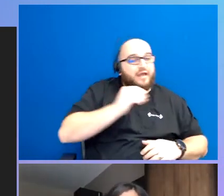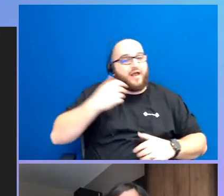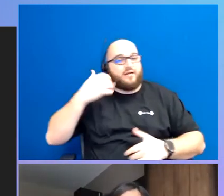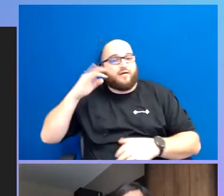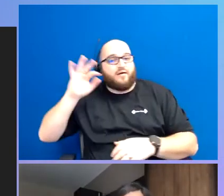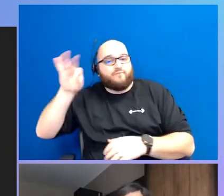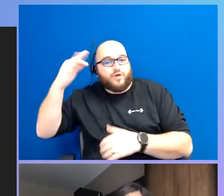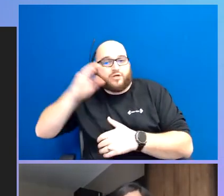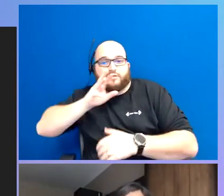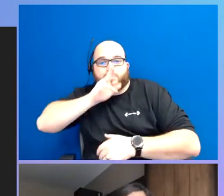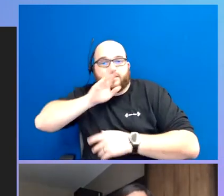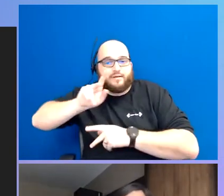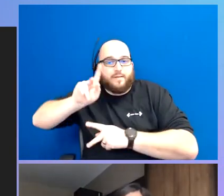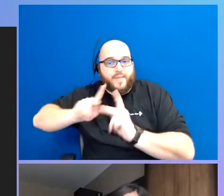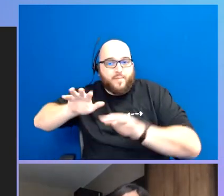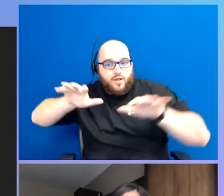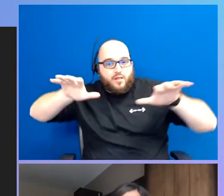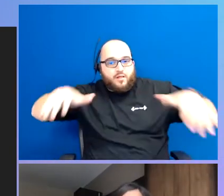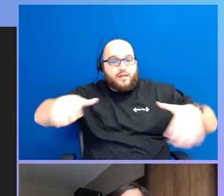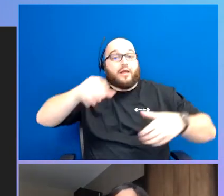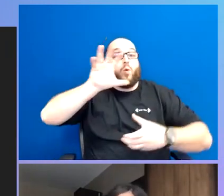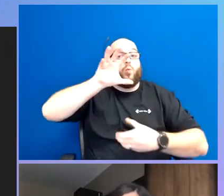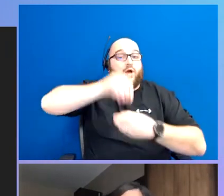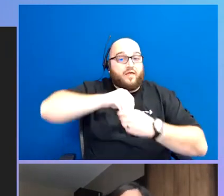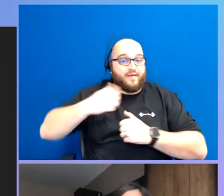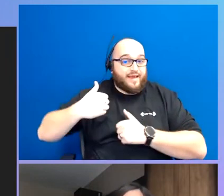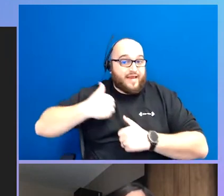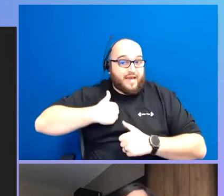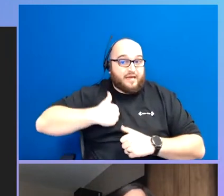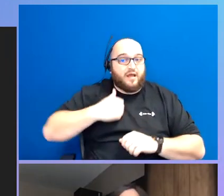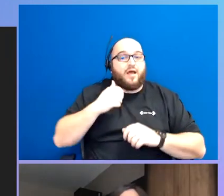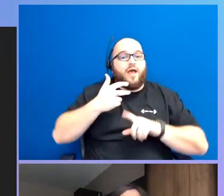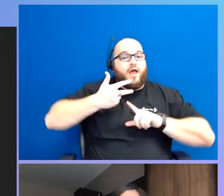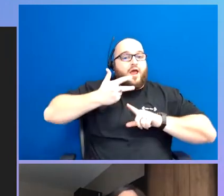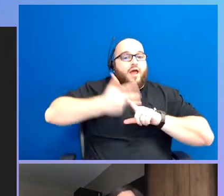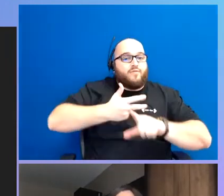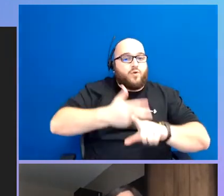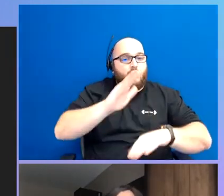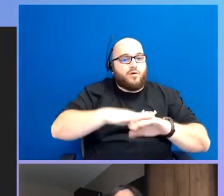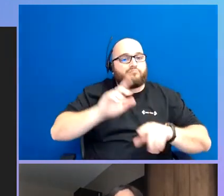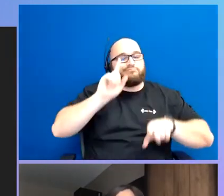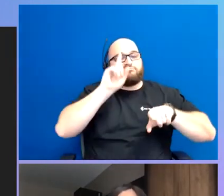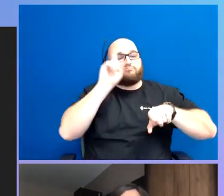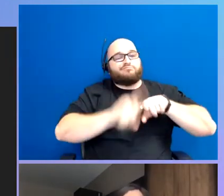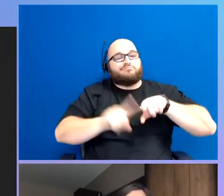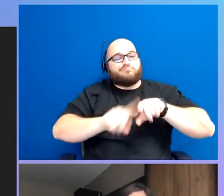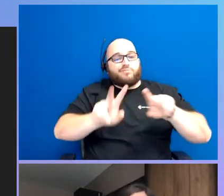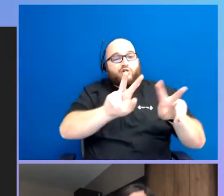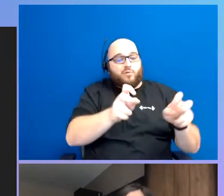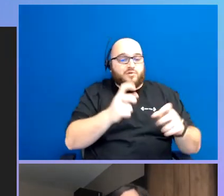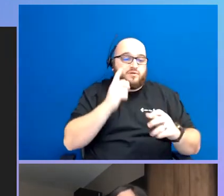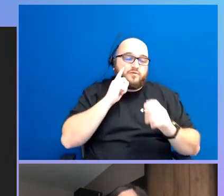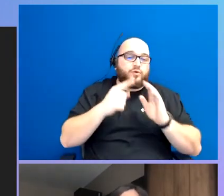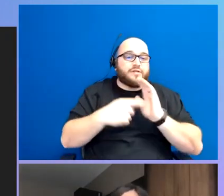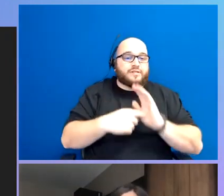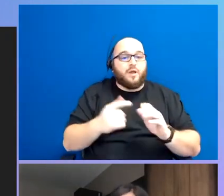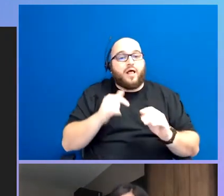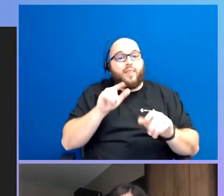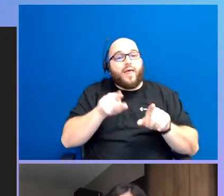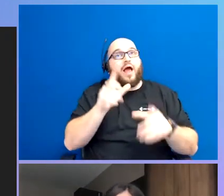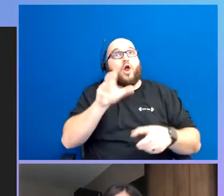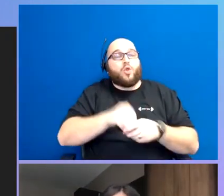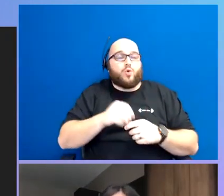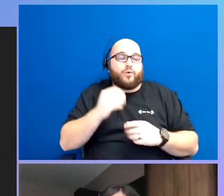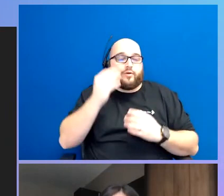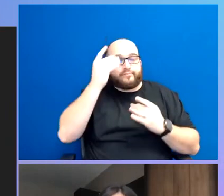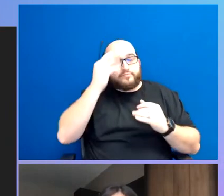speaking individuals in Canada, every quarter on various topics, including reflecting diversity and